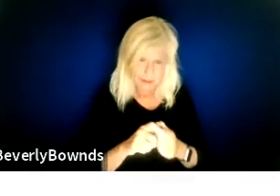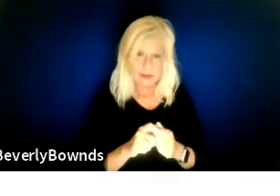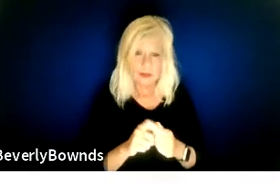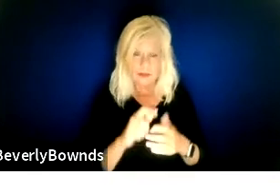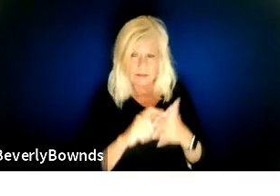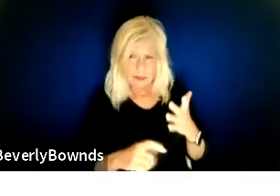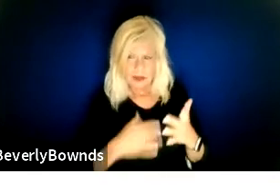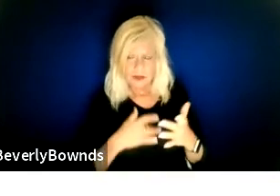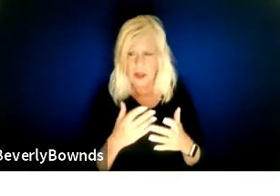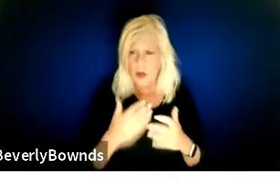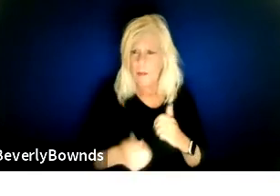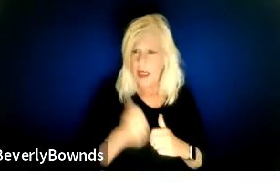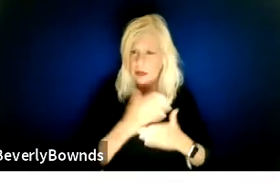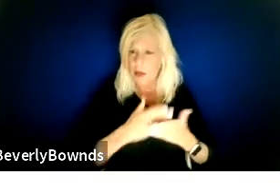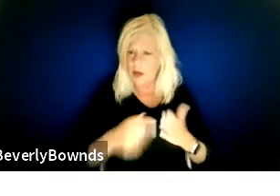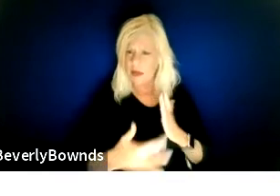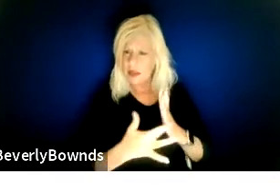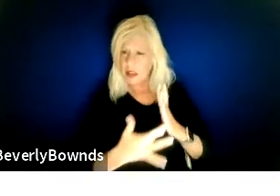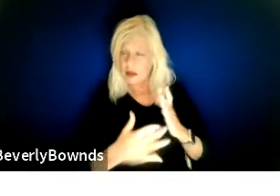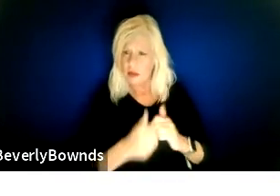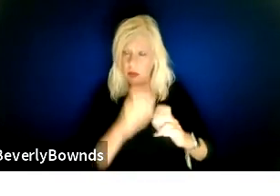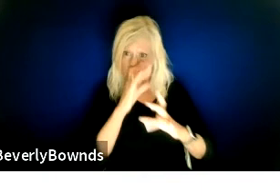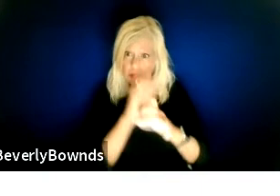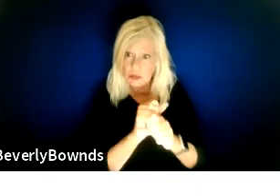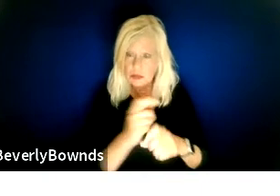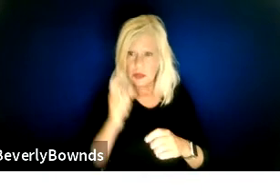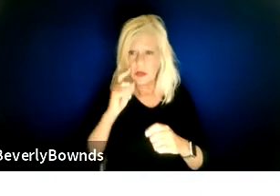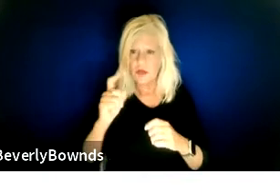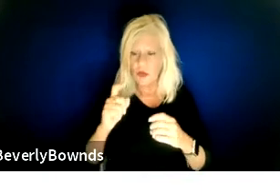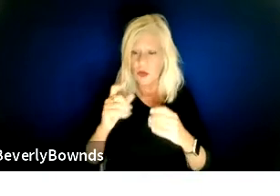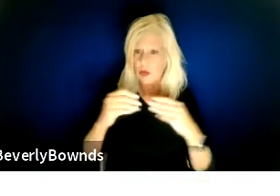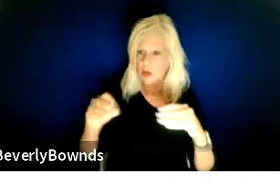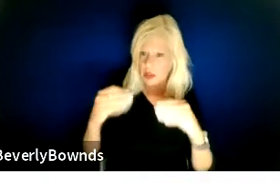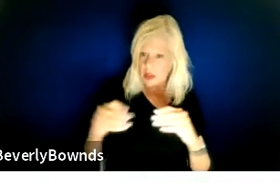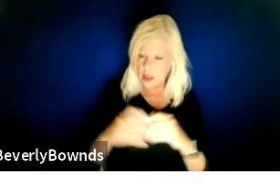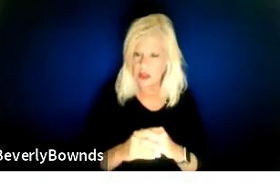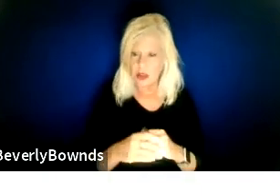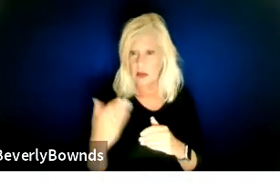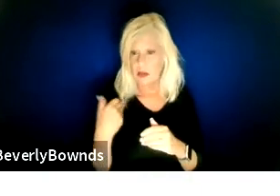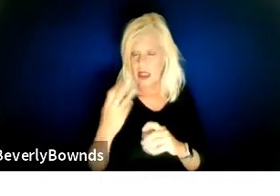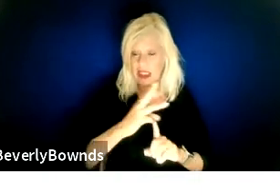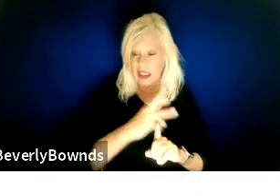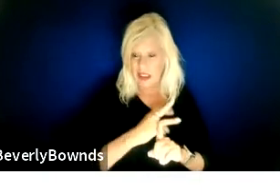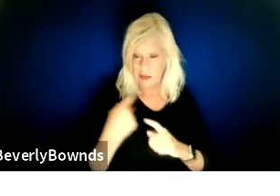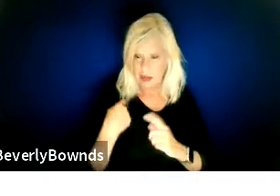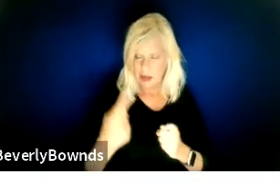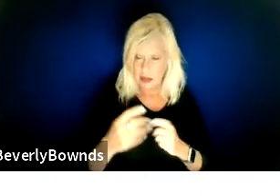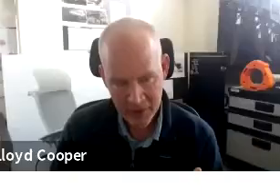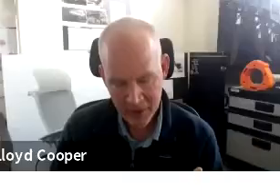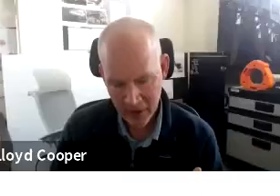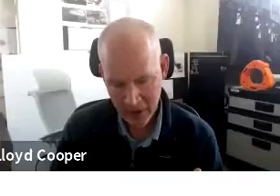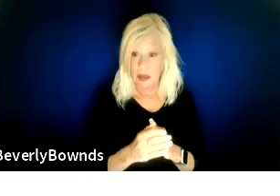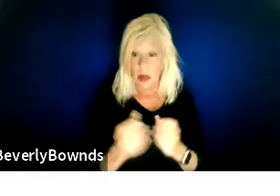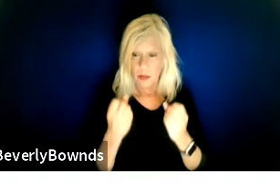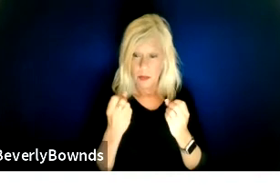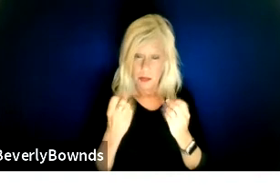compelling part of this technology, which would warrant full commercialization. And so over the past 6 months, we were wrapping up a multi-year